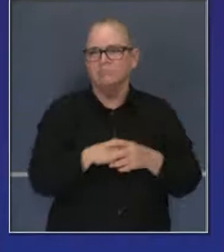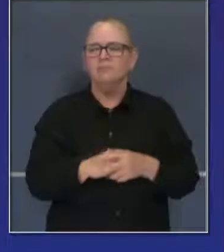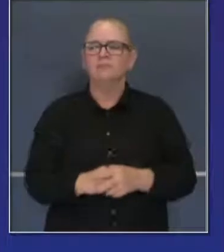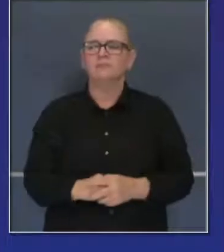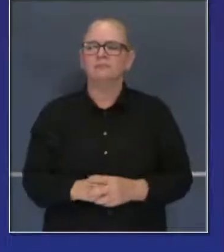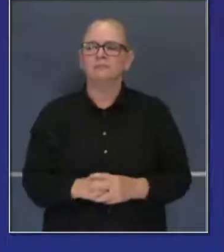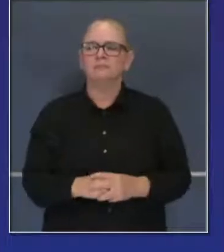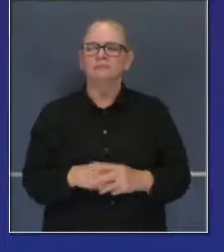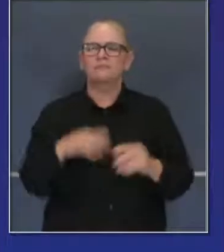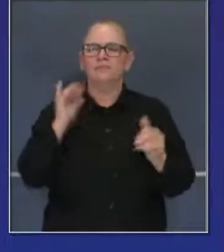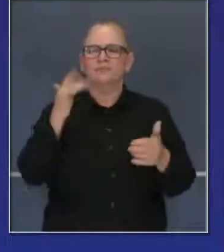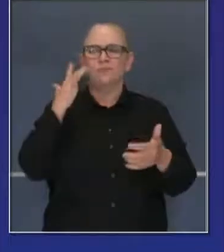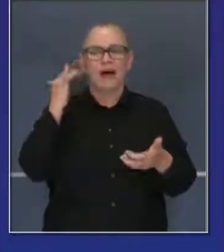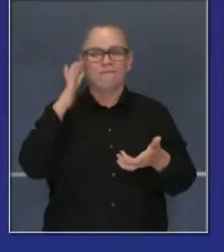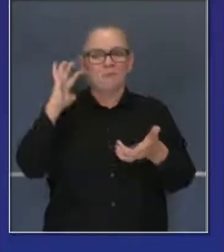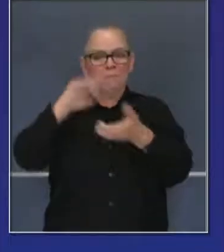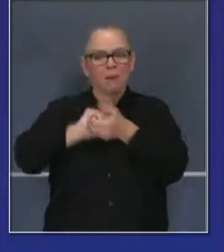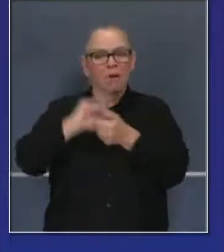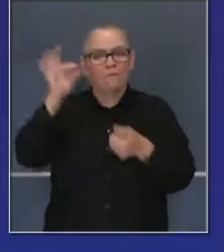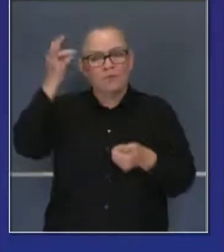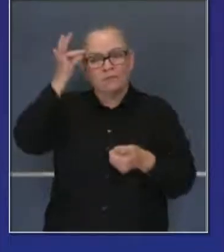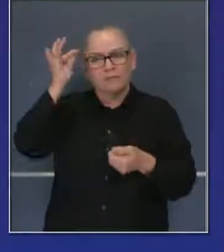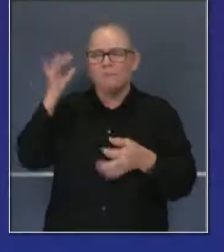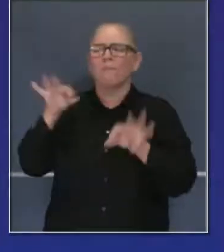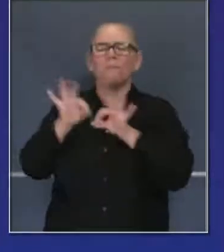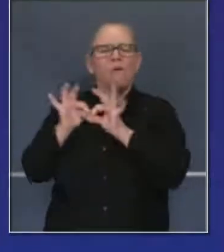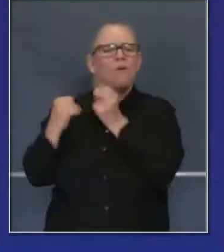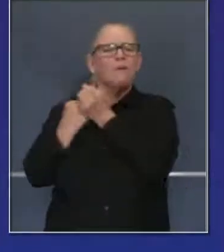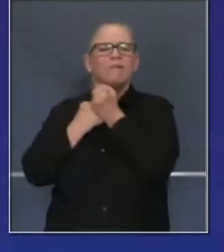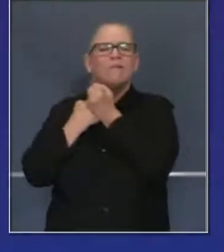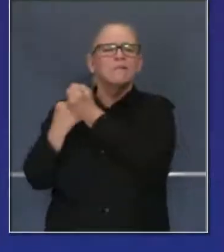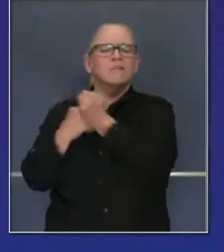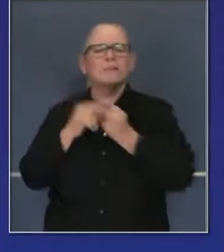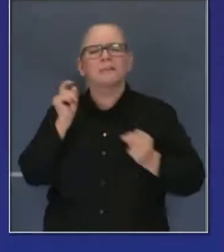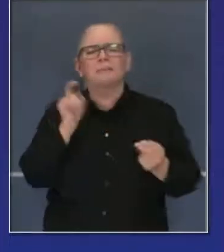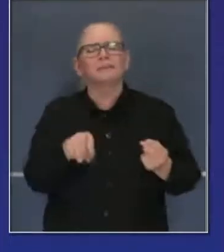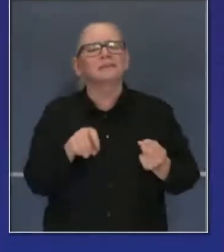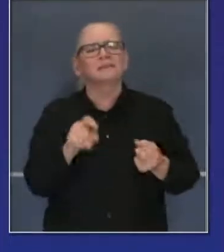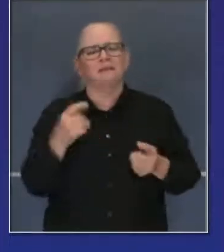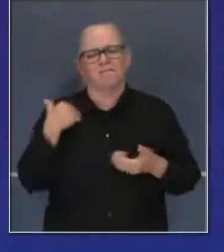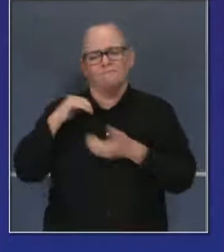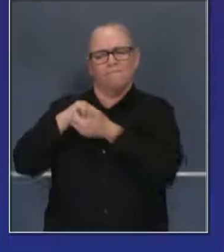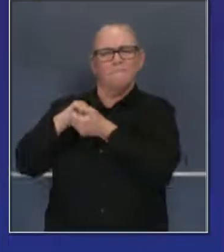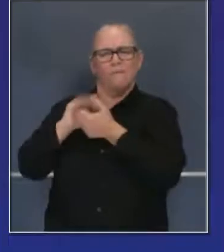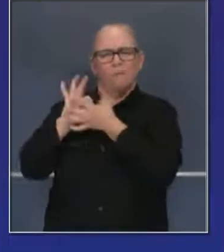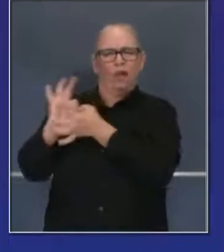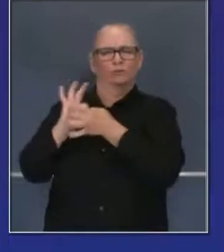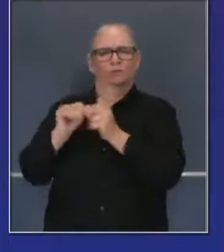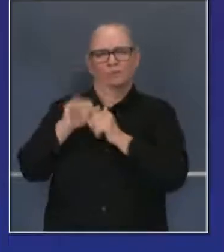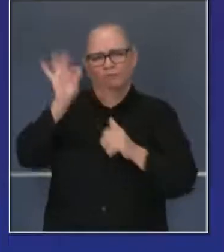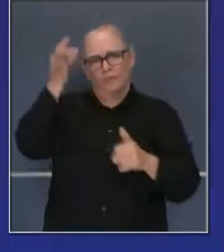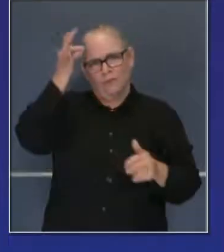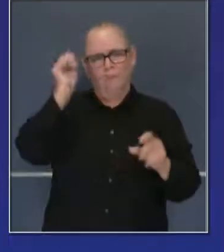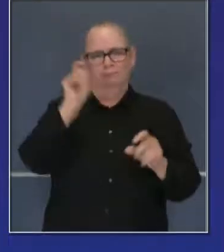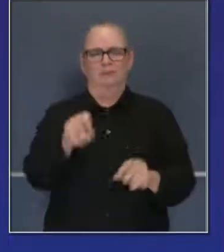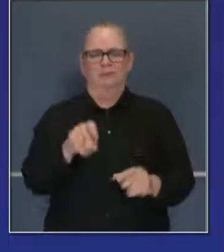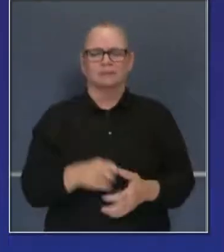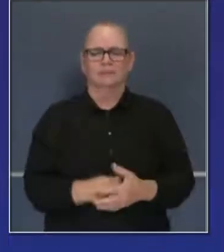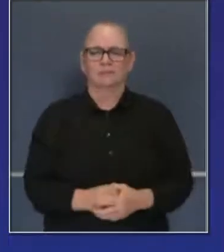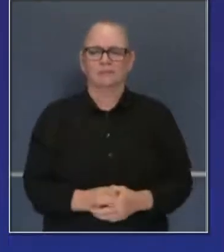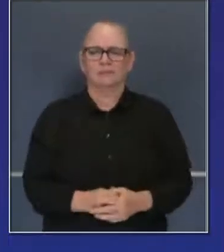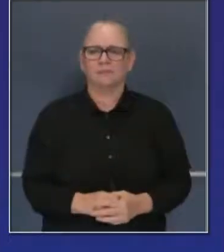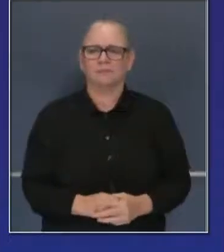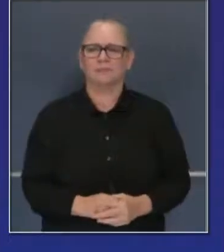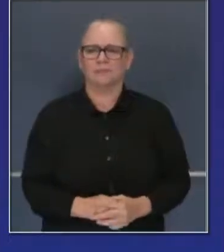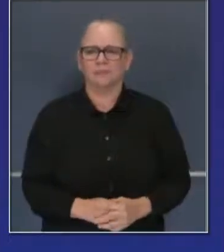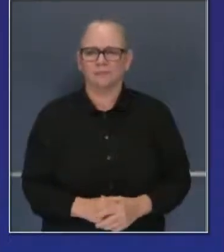for partnership with the federal government. That's foundational, and that partnership is advanced. The U.S. Forest Service, the incident command at the Creek